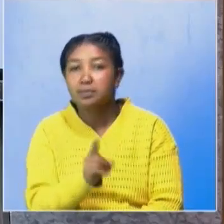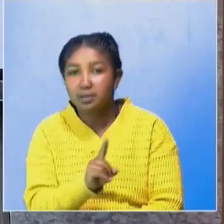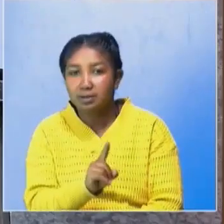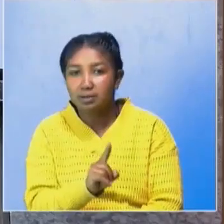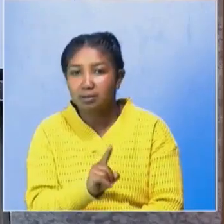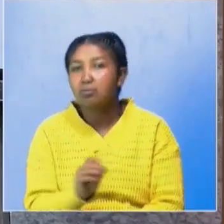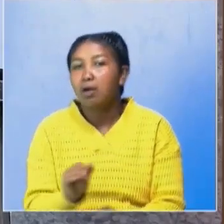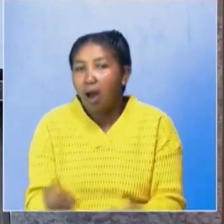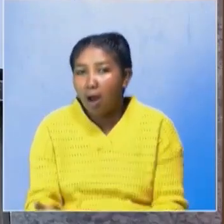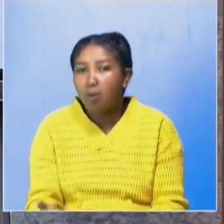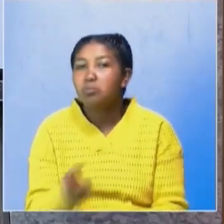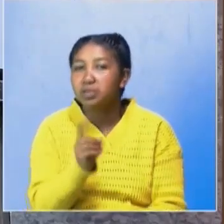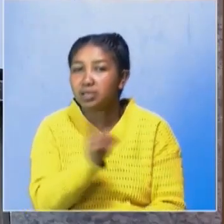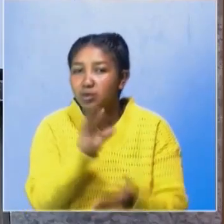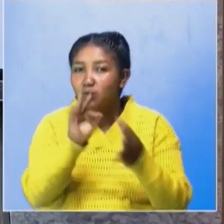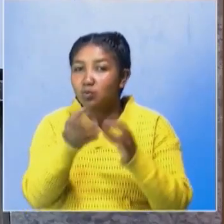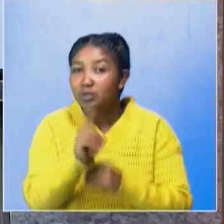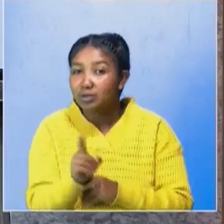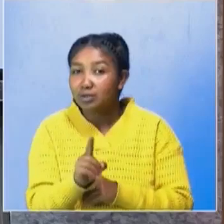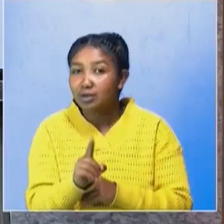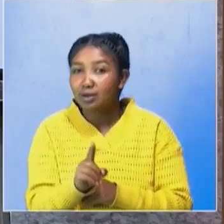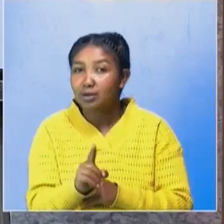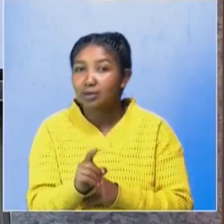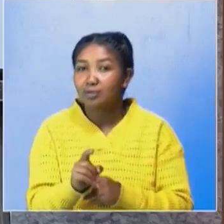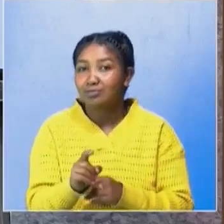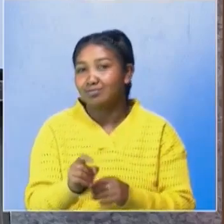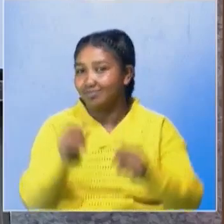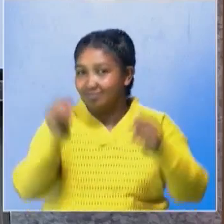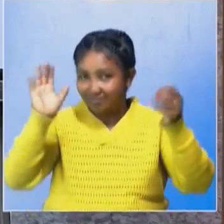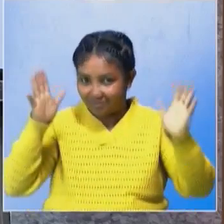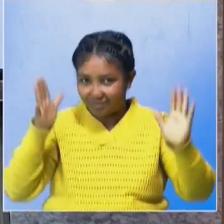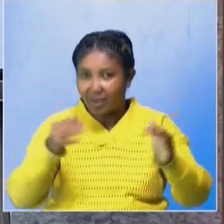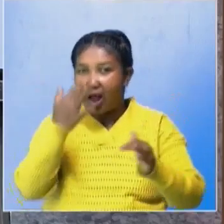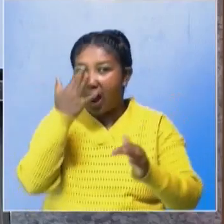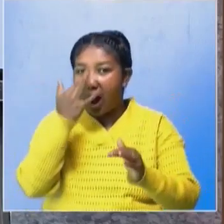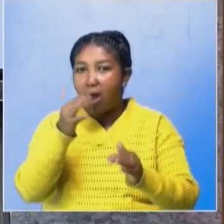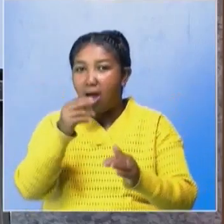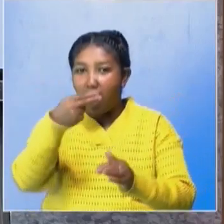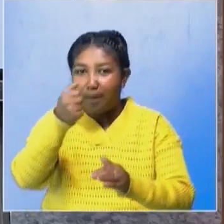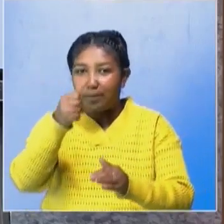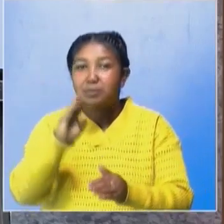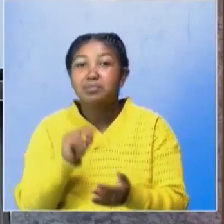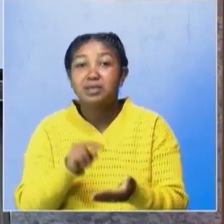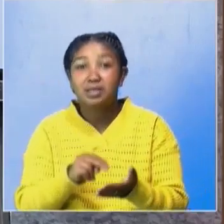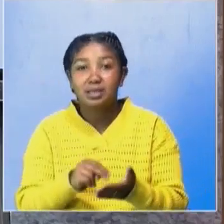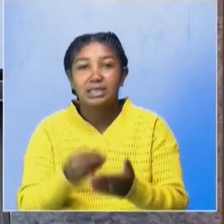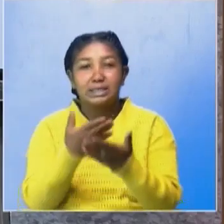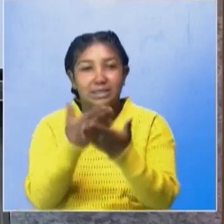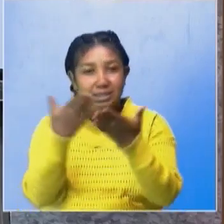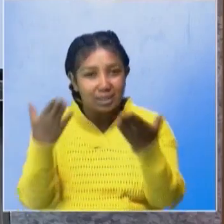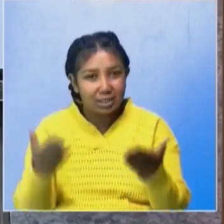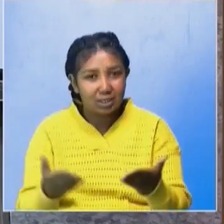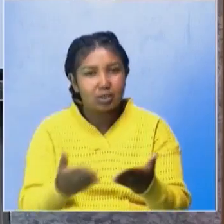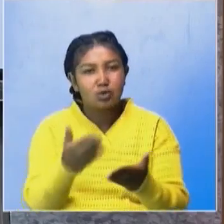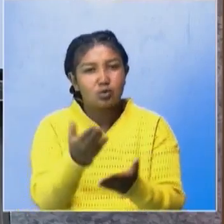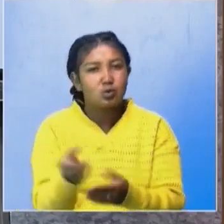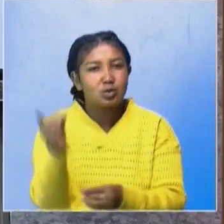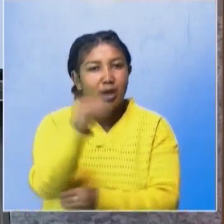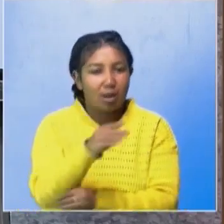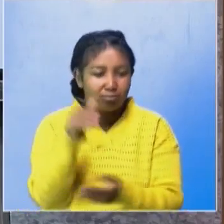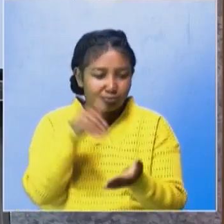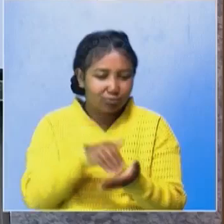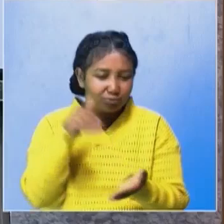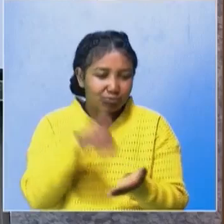say it like habit? Bravo, students. When we say habit, that is the thing, your daily